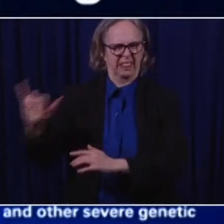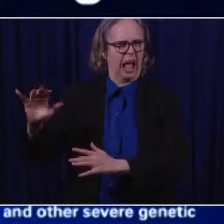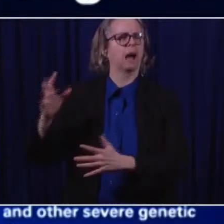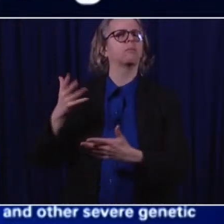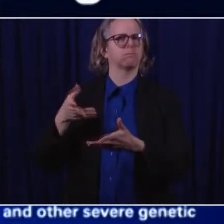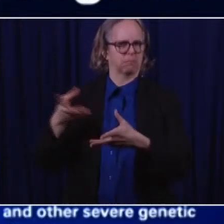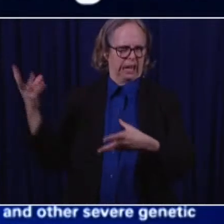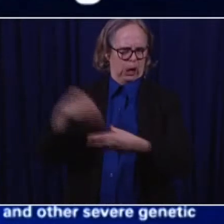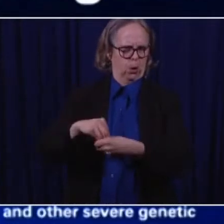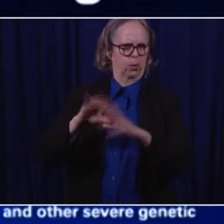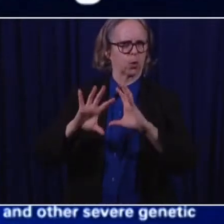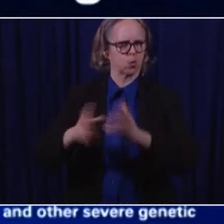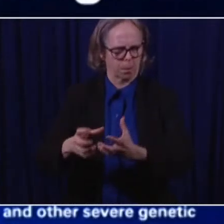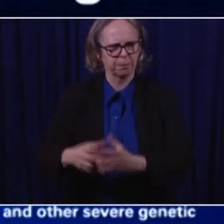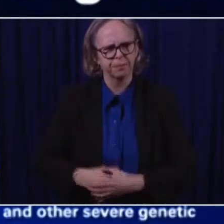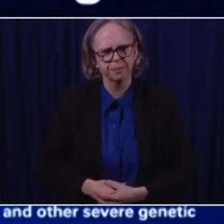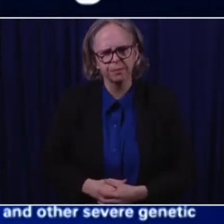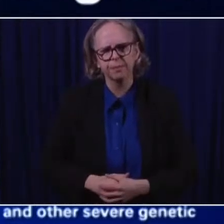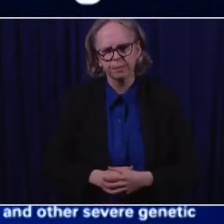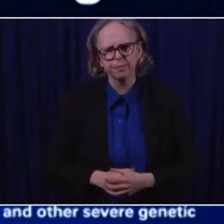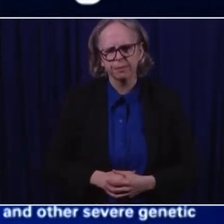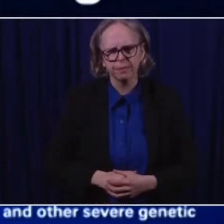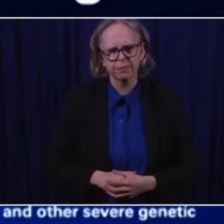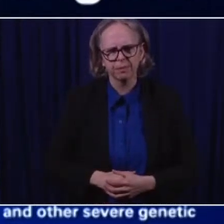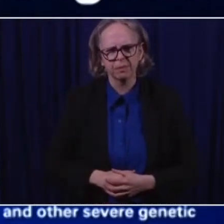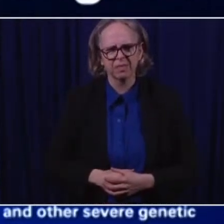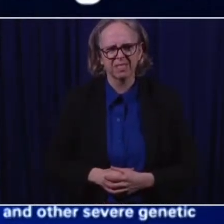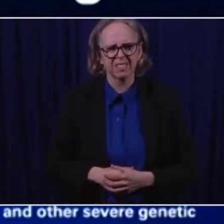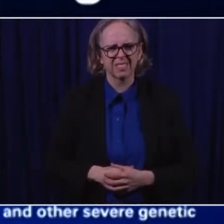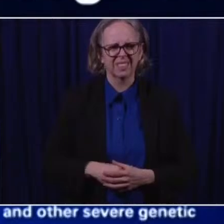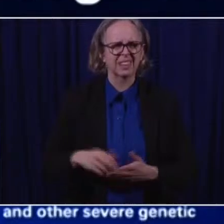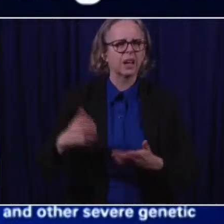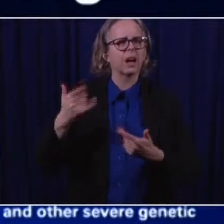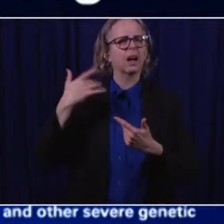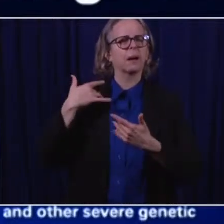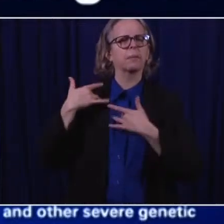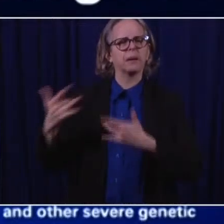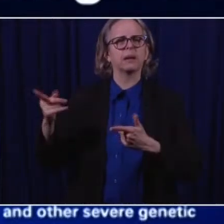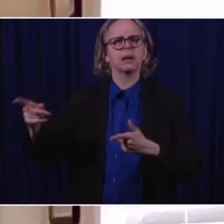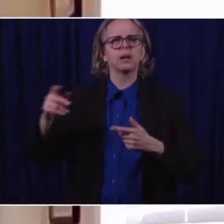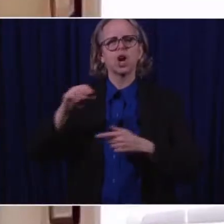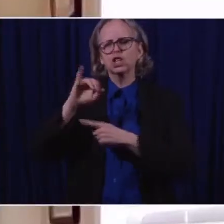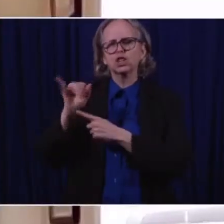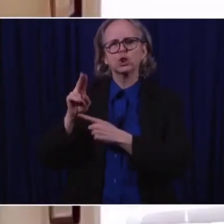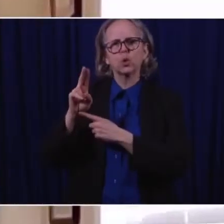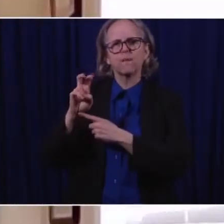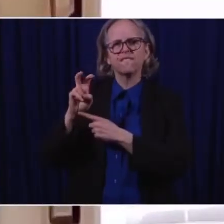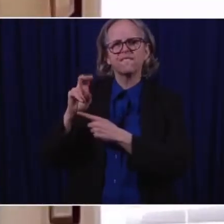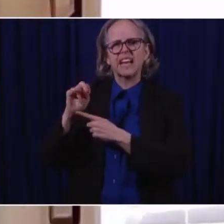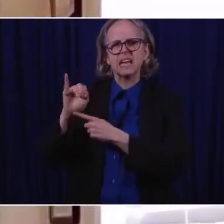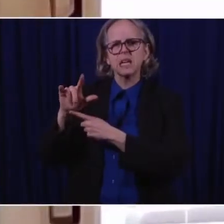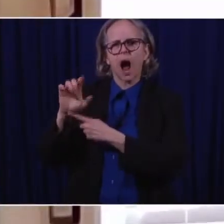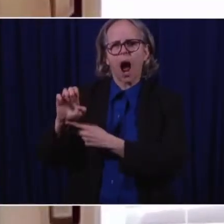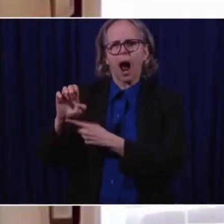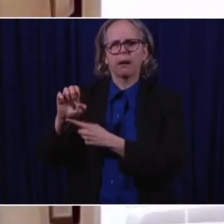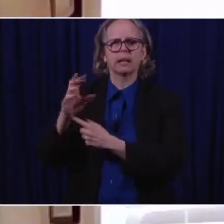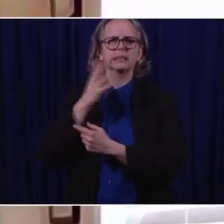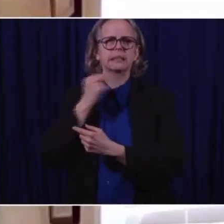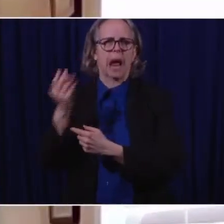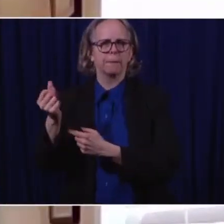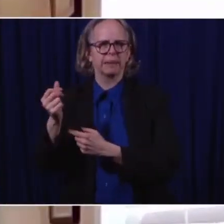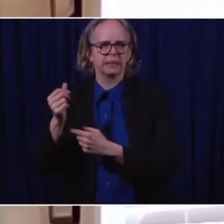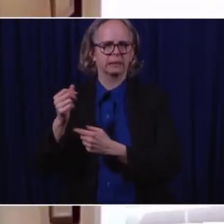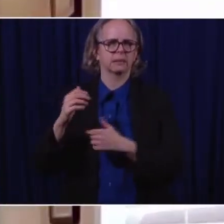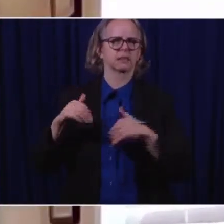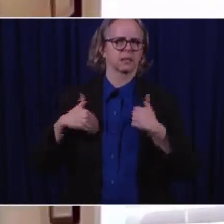to what has been commonly called juvenile diabetes. It's the kind of